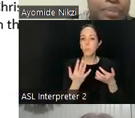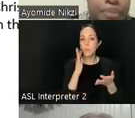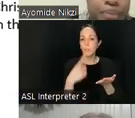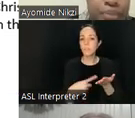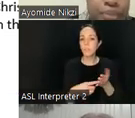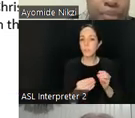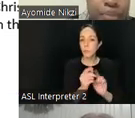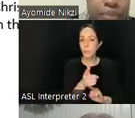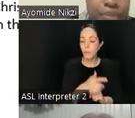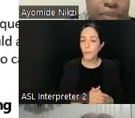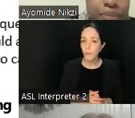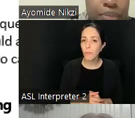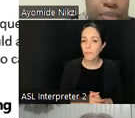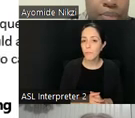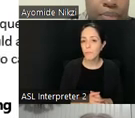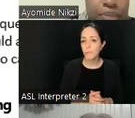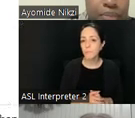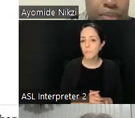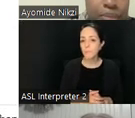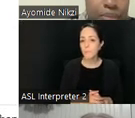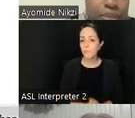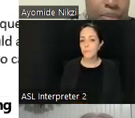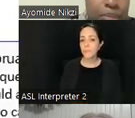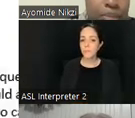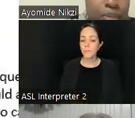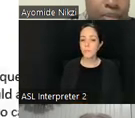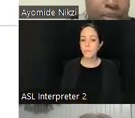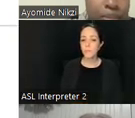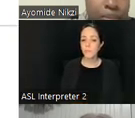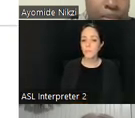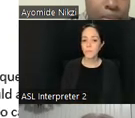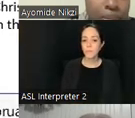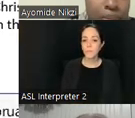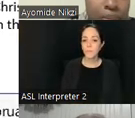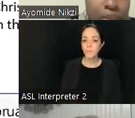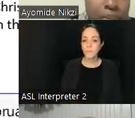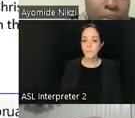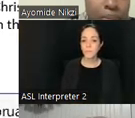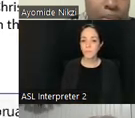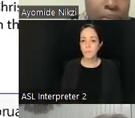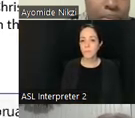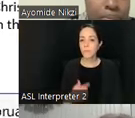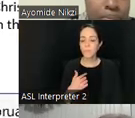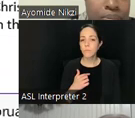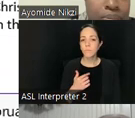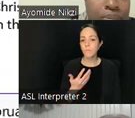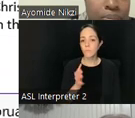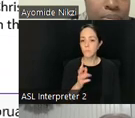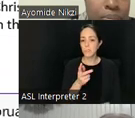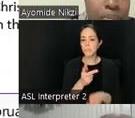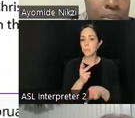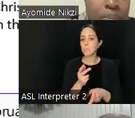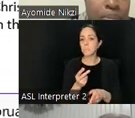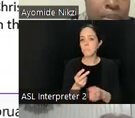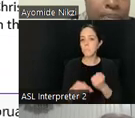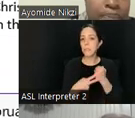done historically with this is just kind of highlight it and note it and try to get an answer to the question